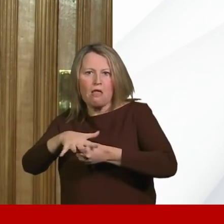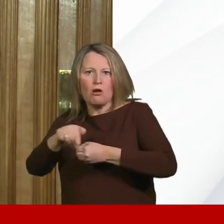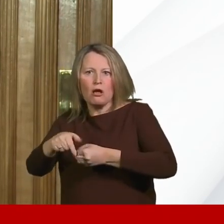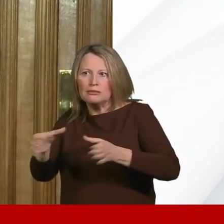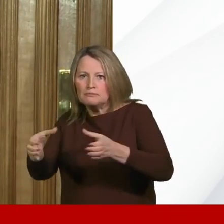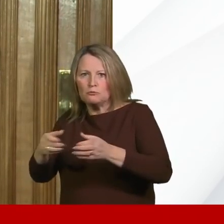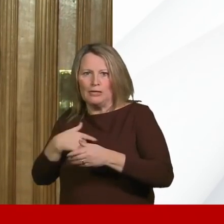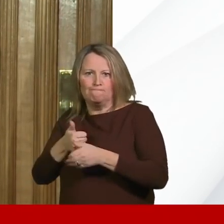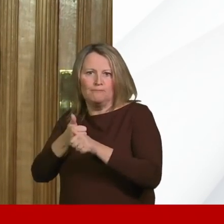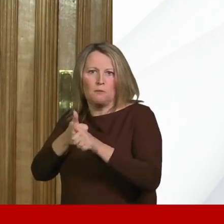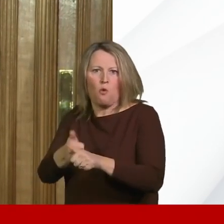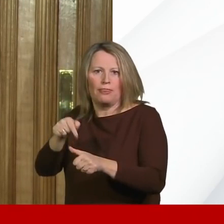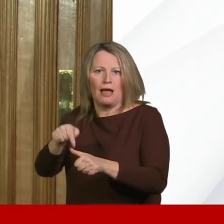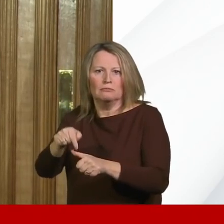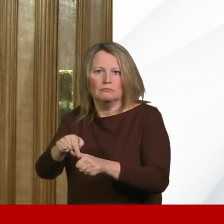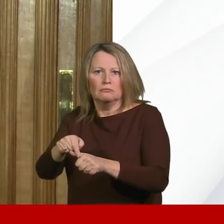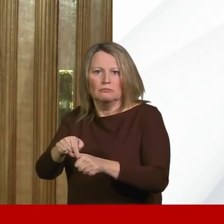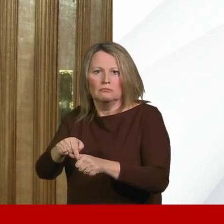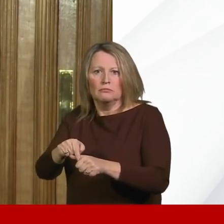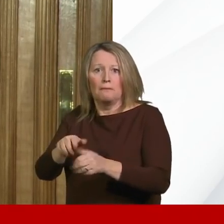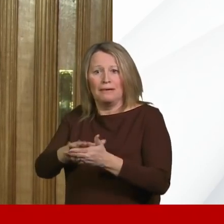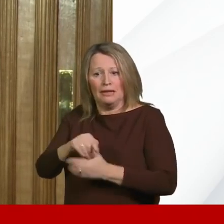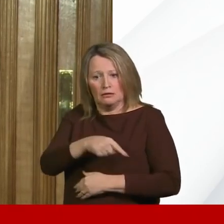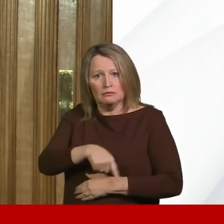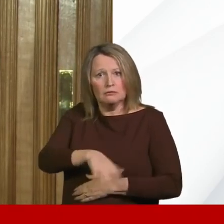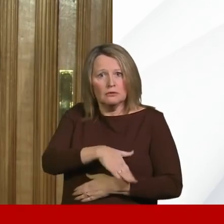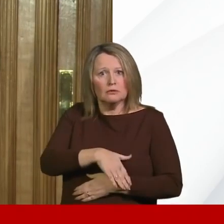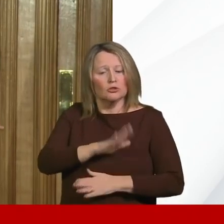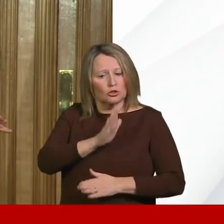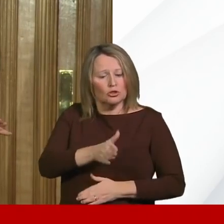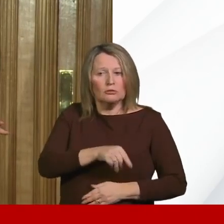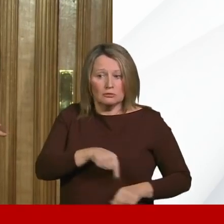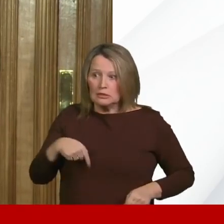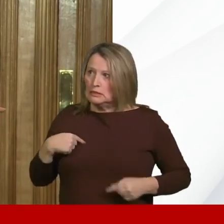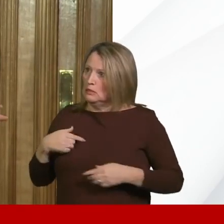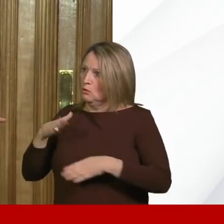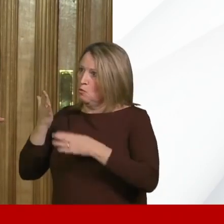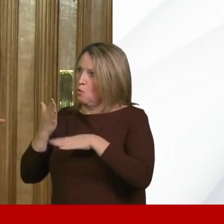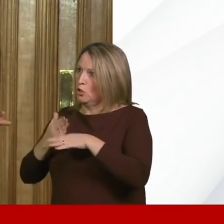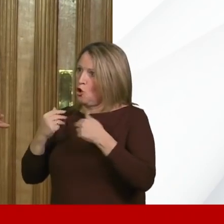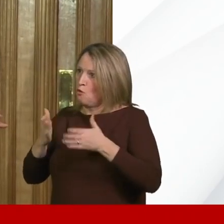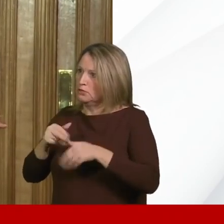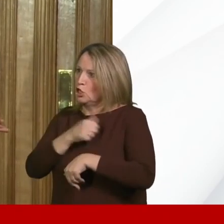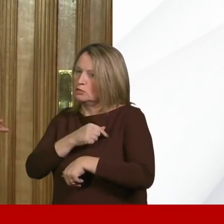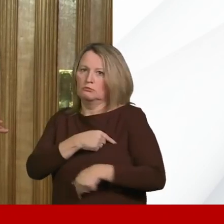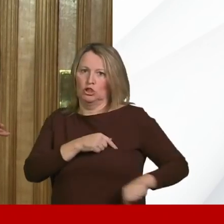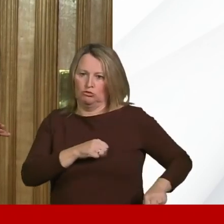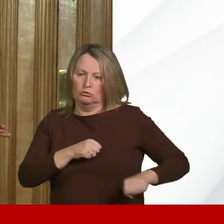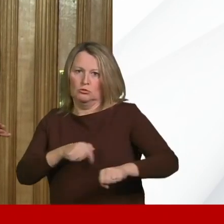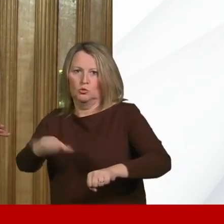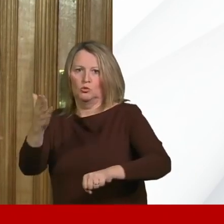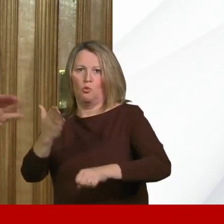I hope that's clear. And you had another question. What was it about? There's another subject. What was it? It's a subject that's been